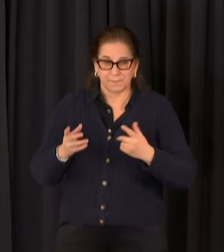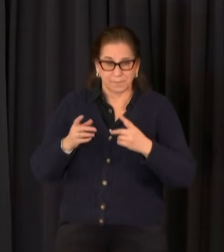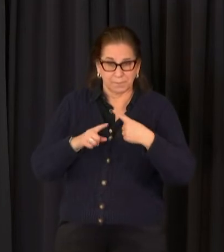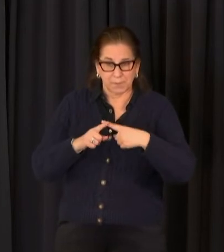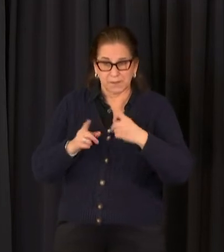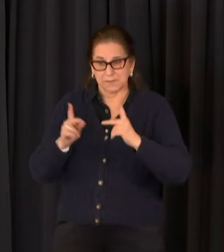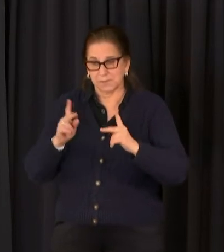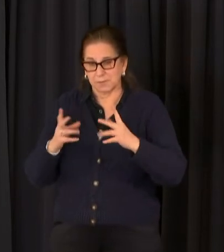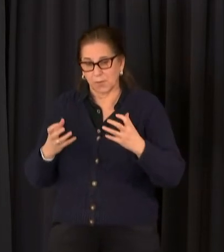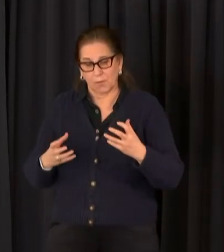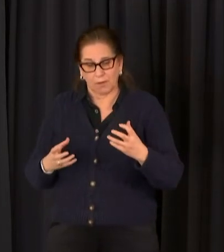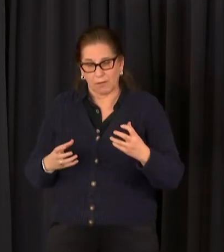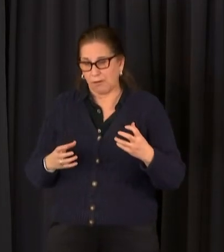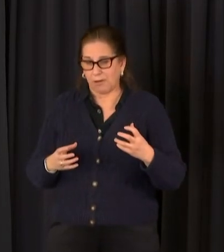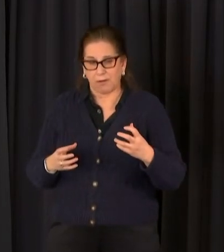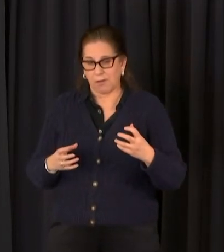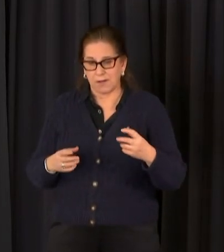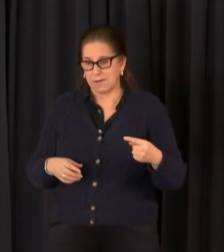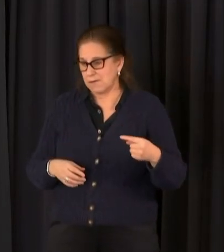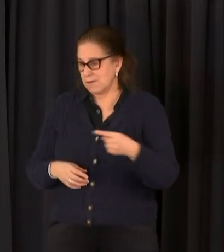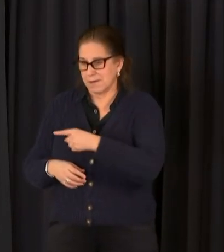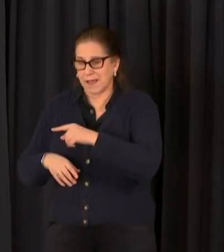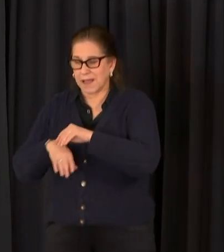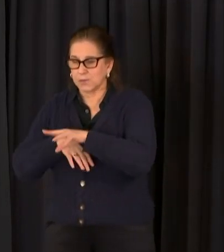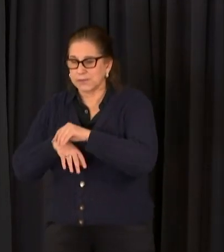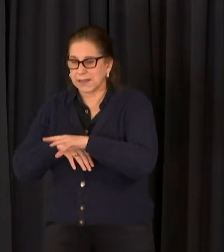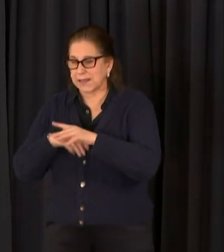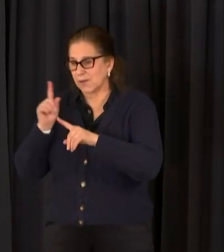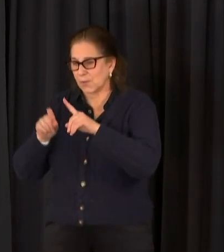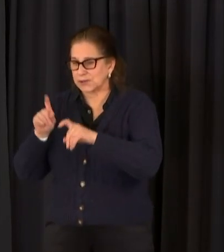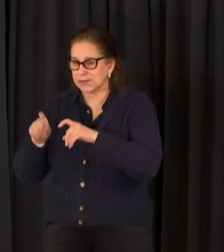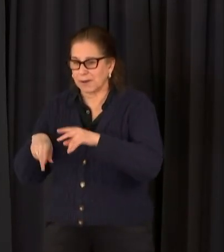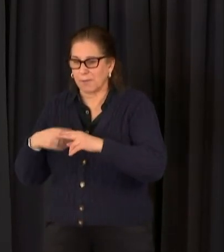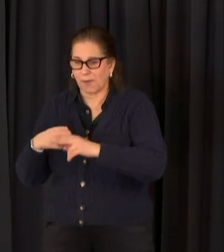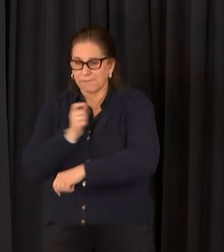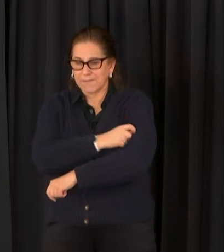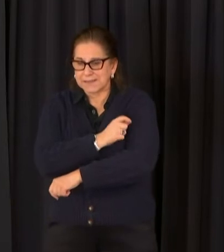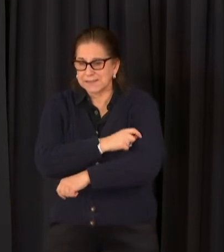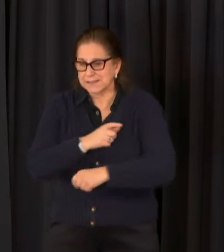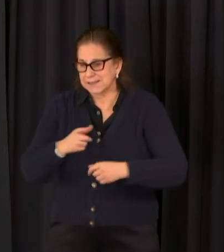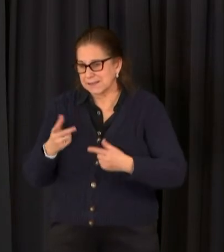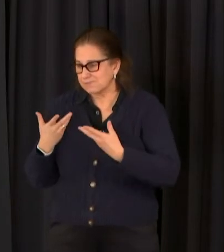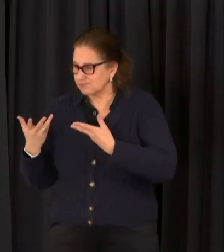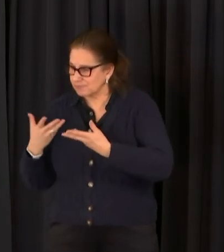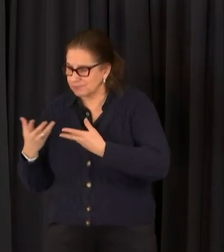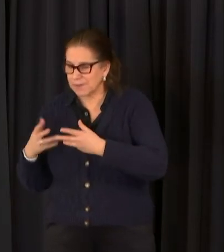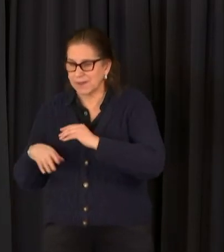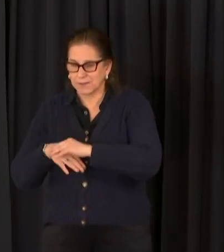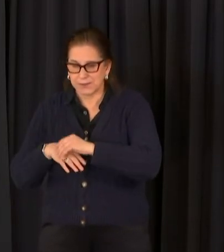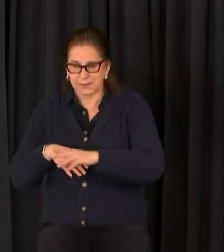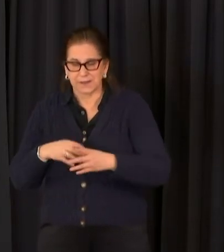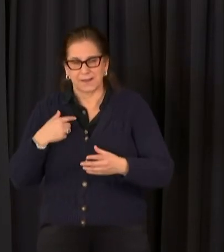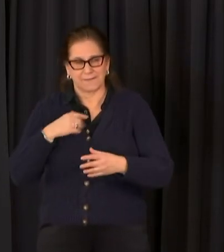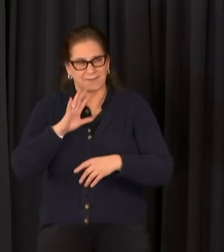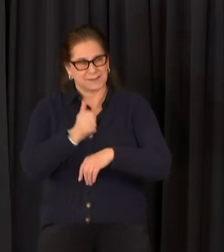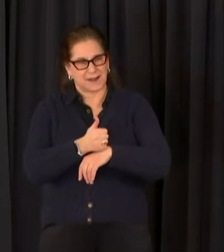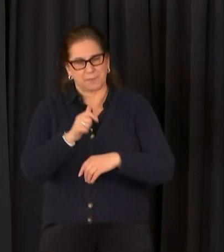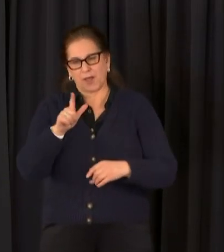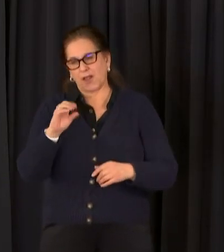So imagine the ability to have a logistics and a layout where you can register people, get